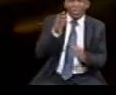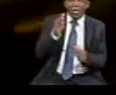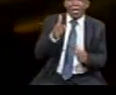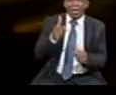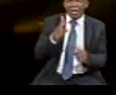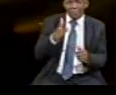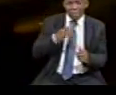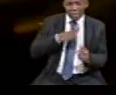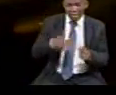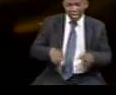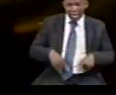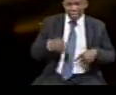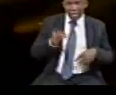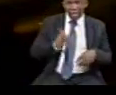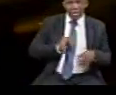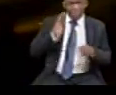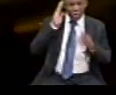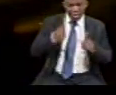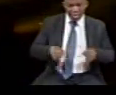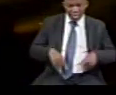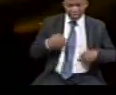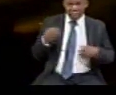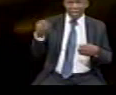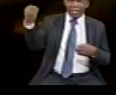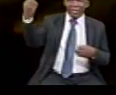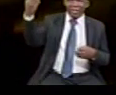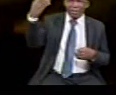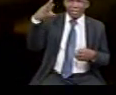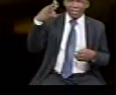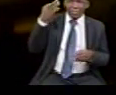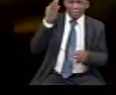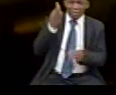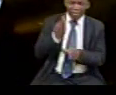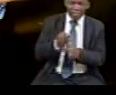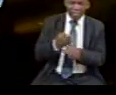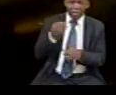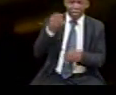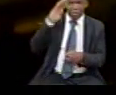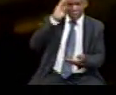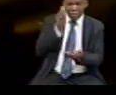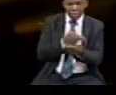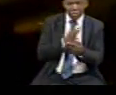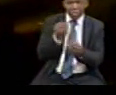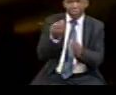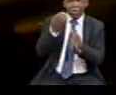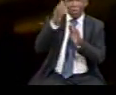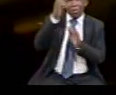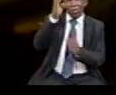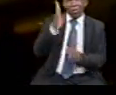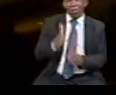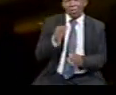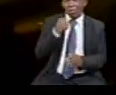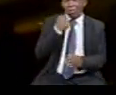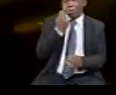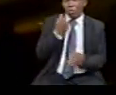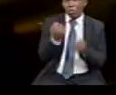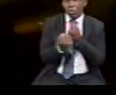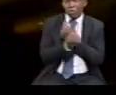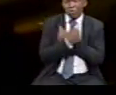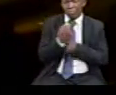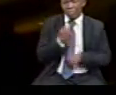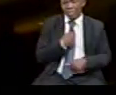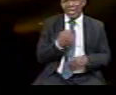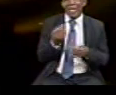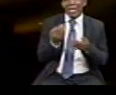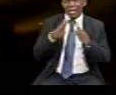by the grace of the Son of God, who loved me and gave himself for me. I forget the things where I'm coming from. I forgot